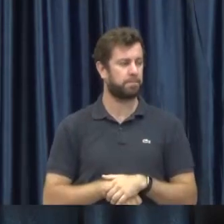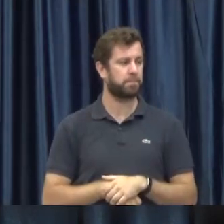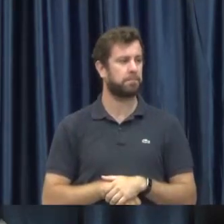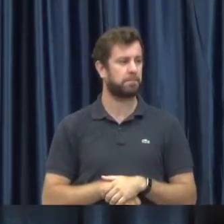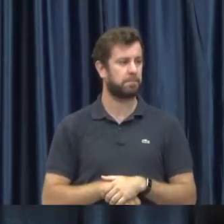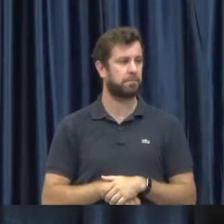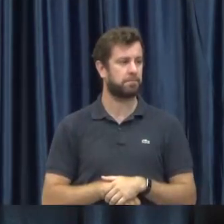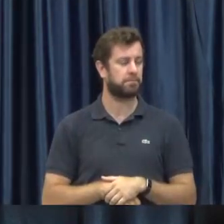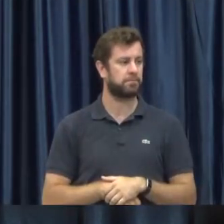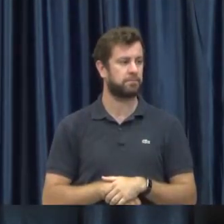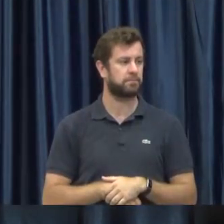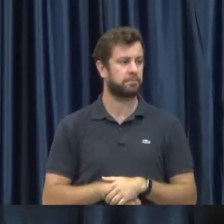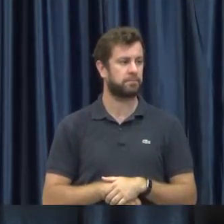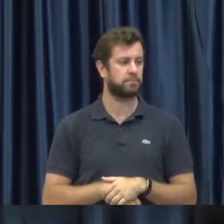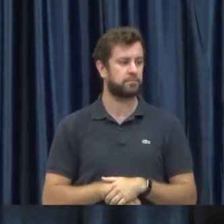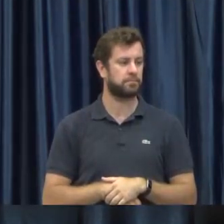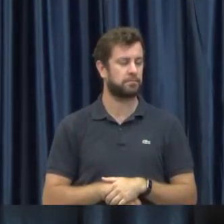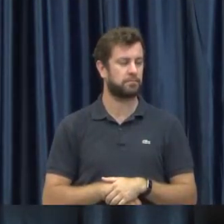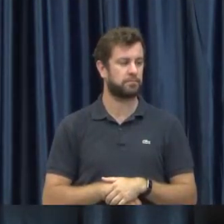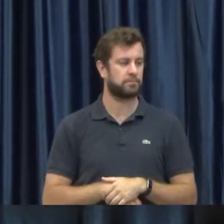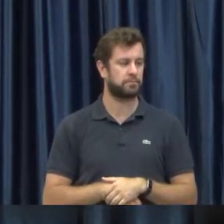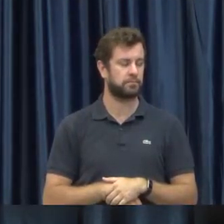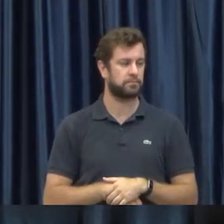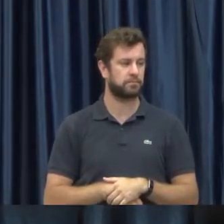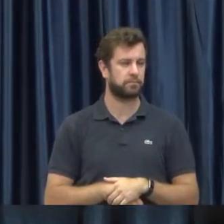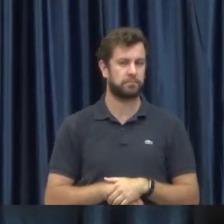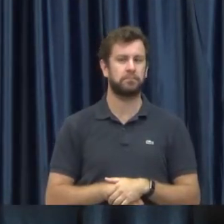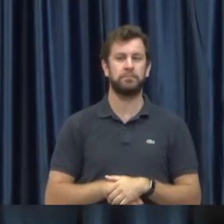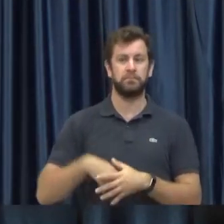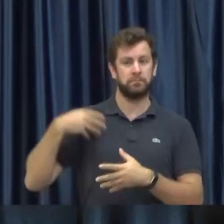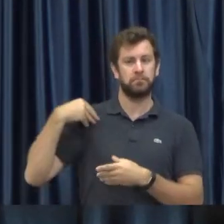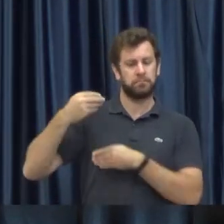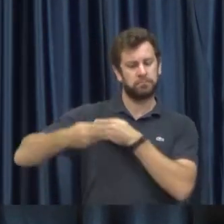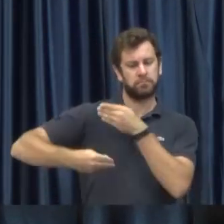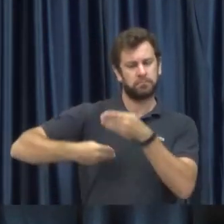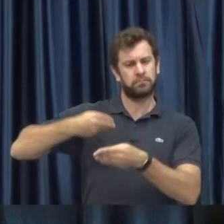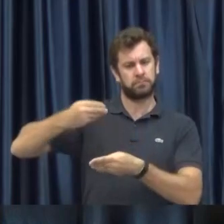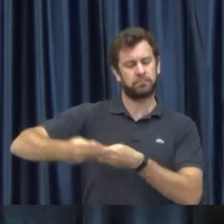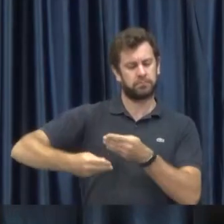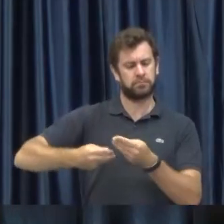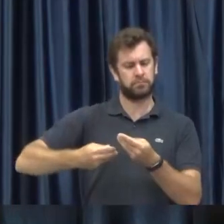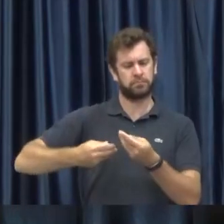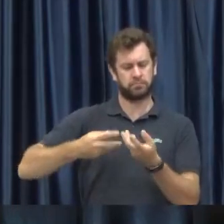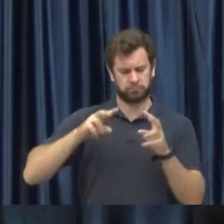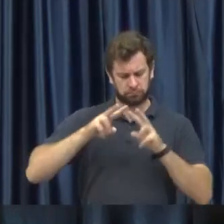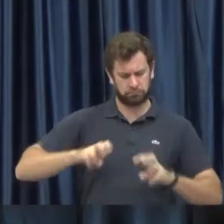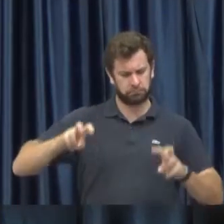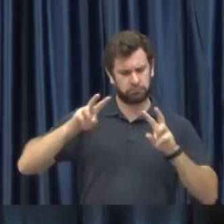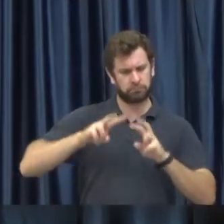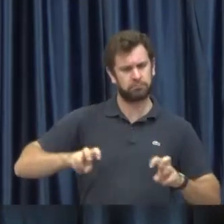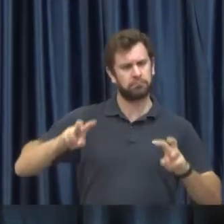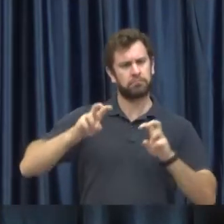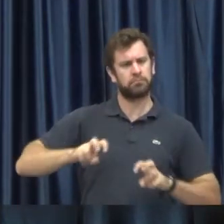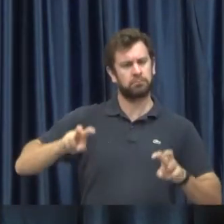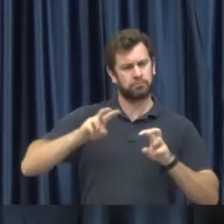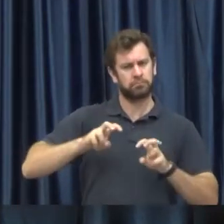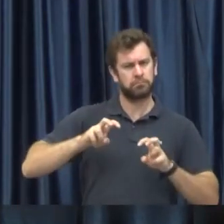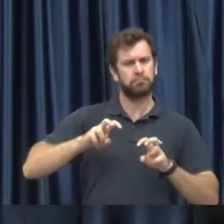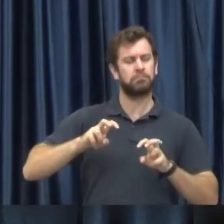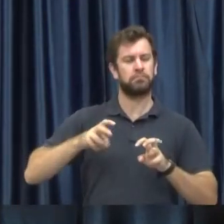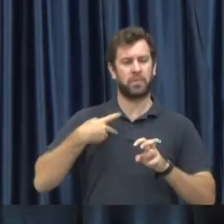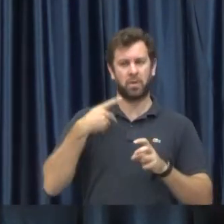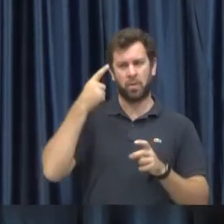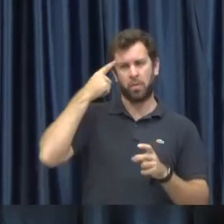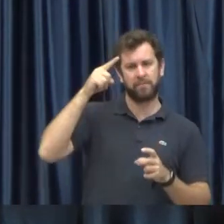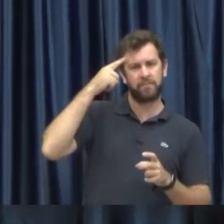And so when we look at the rituals of Hajj, when we look at the fruits or the